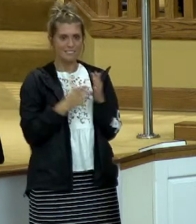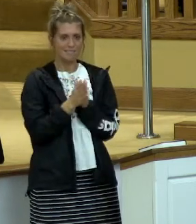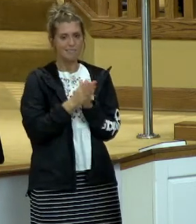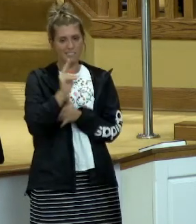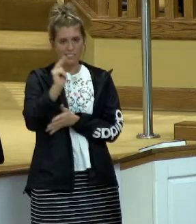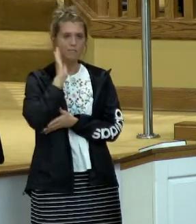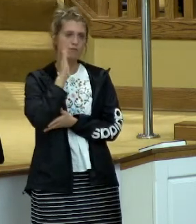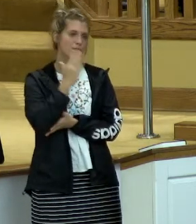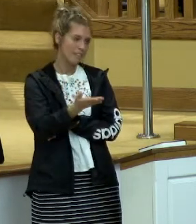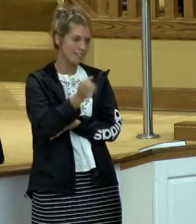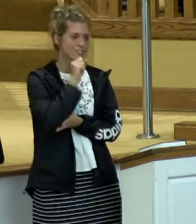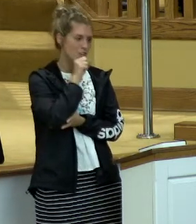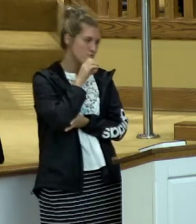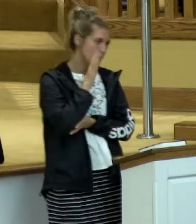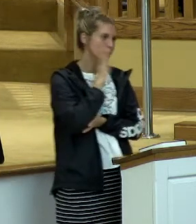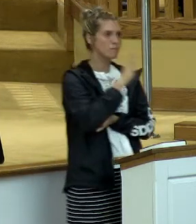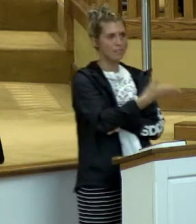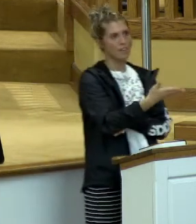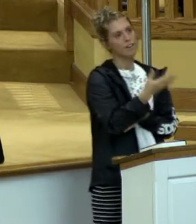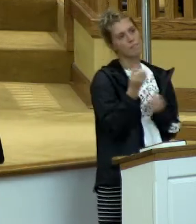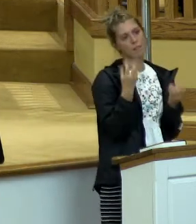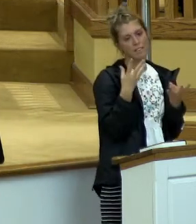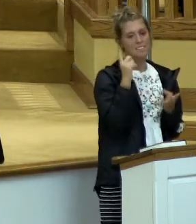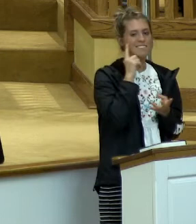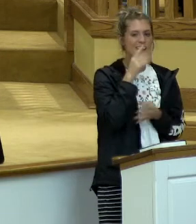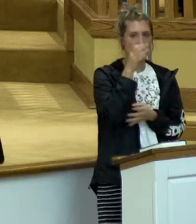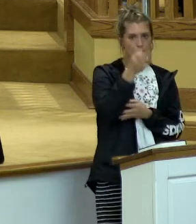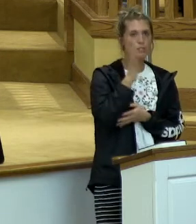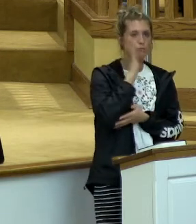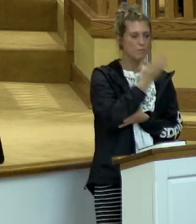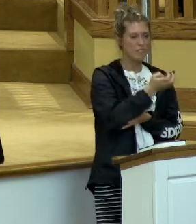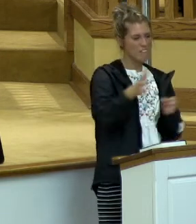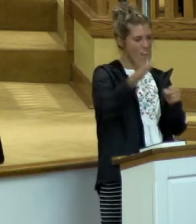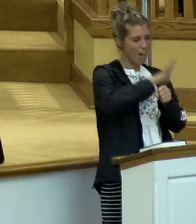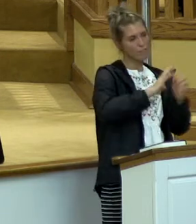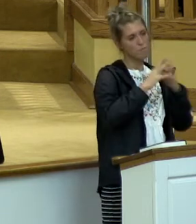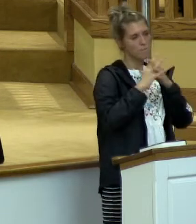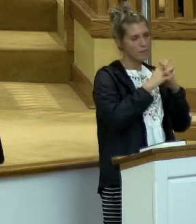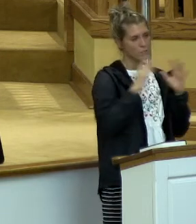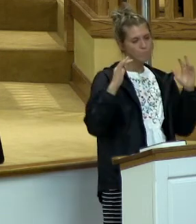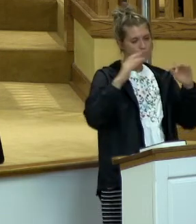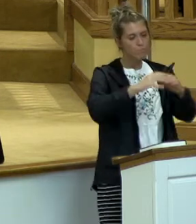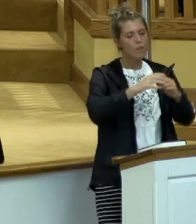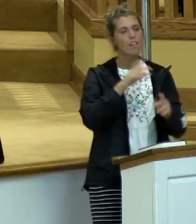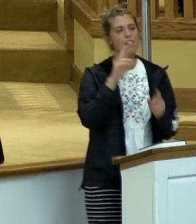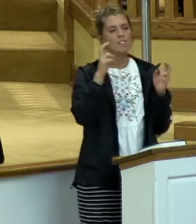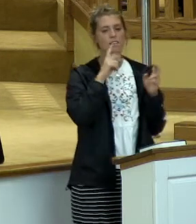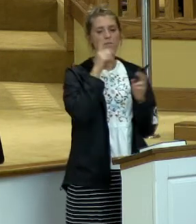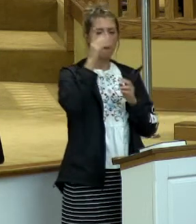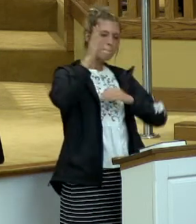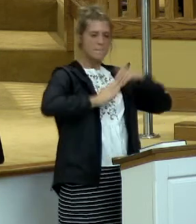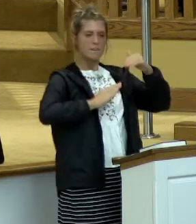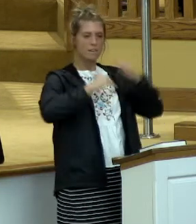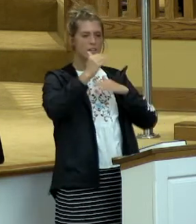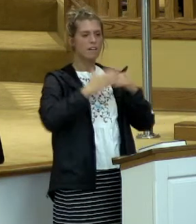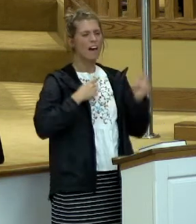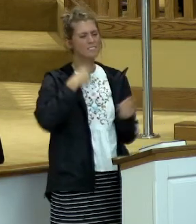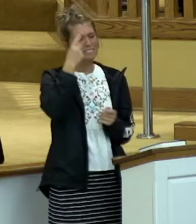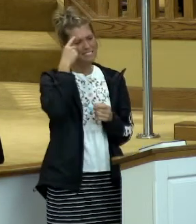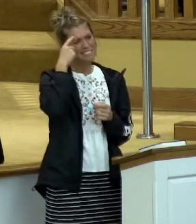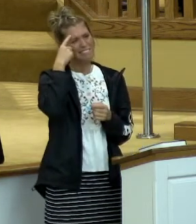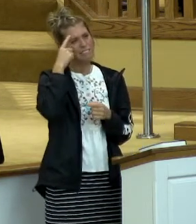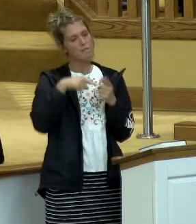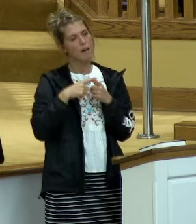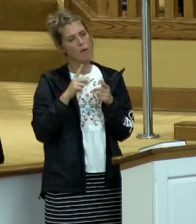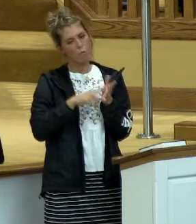exciting. Brother Nick will be there. Brother Crabtree will be there. A lot of deaf preachers will be there from across the country. And the theme is build this year. And I was thinking a